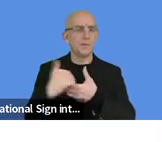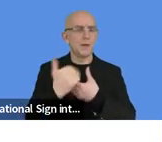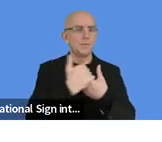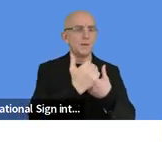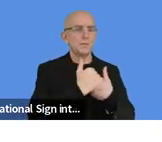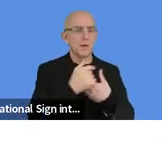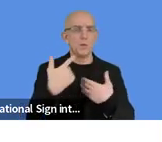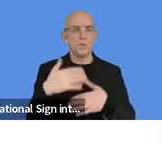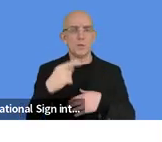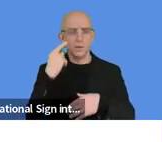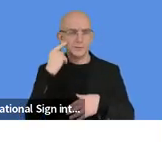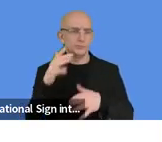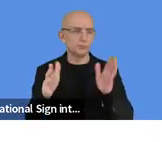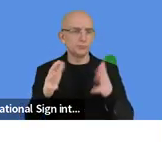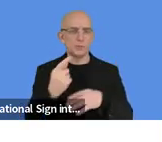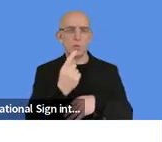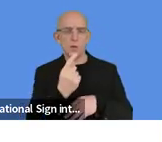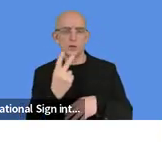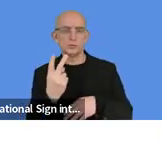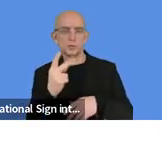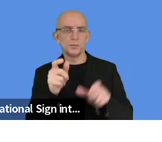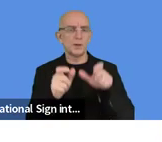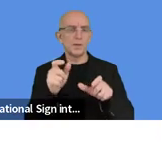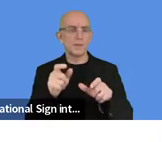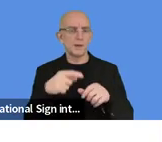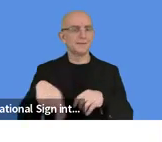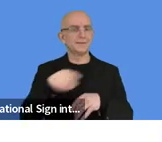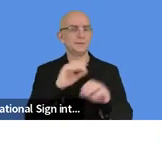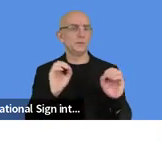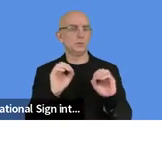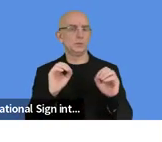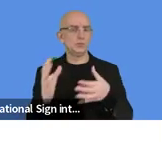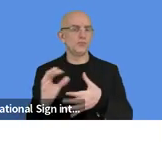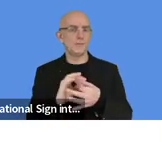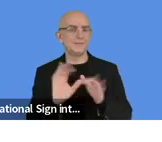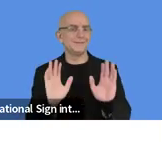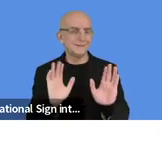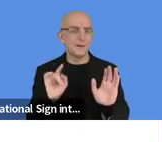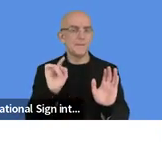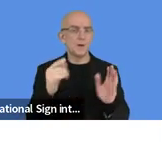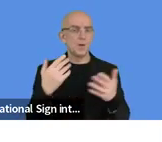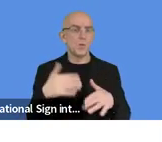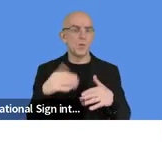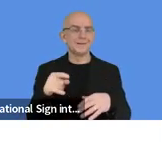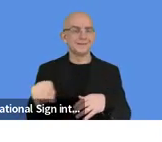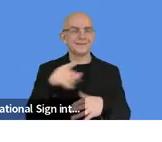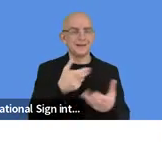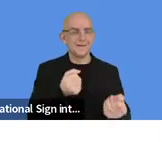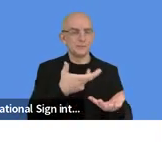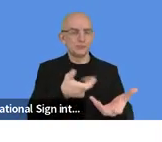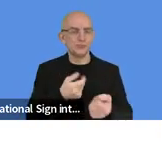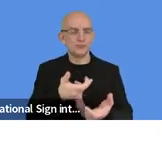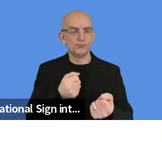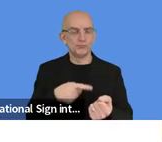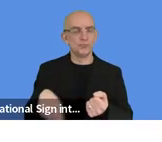government, Atos, which is a technology firm based in the UK, Fundación Descúbreme, which is a nonprofit organization,